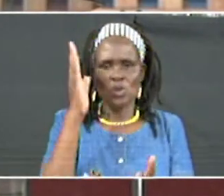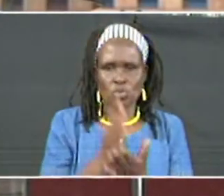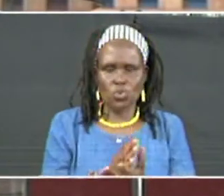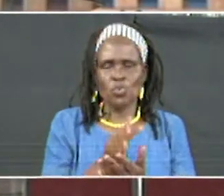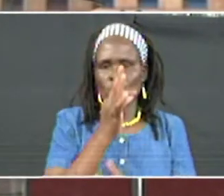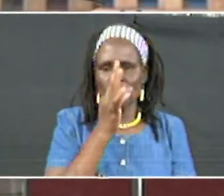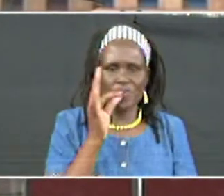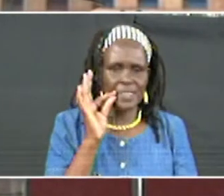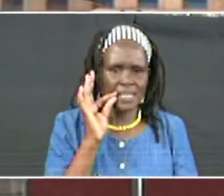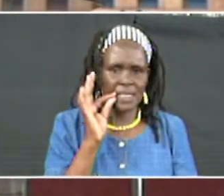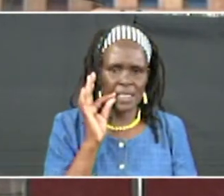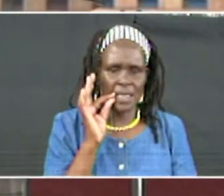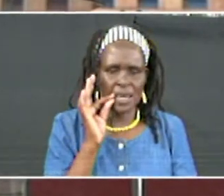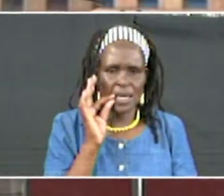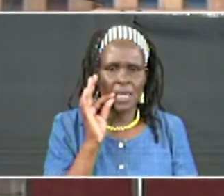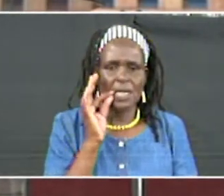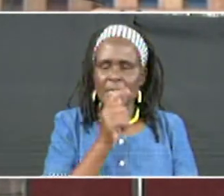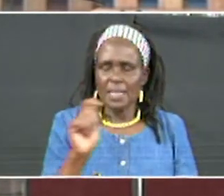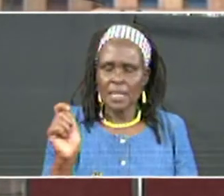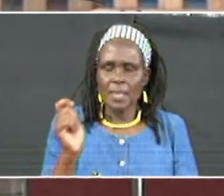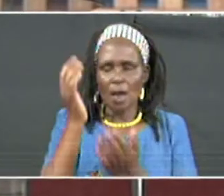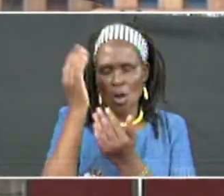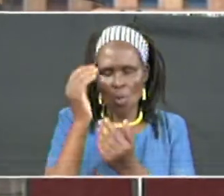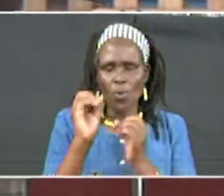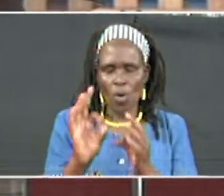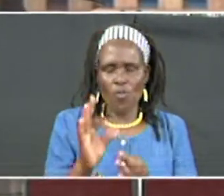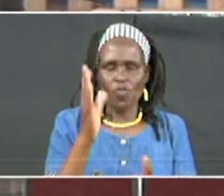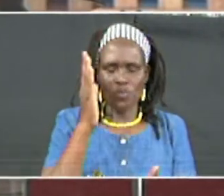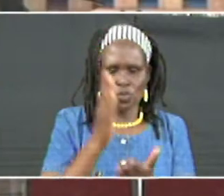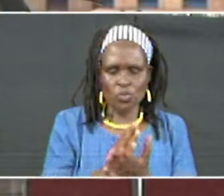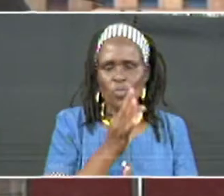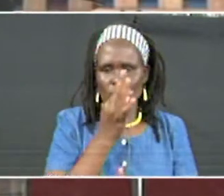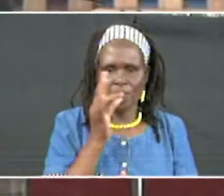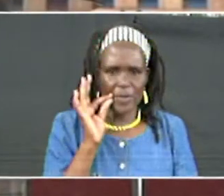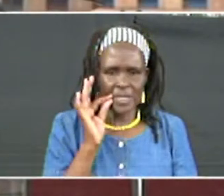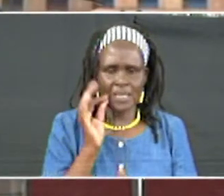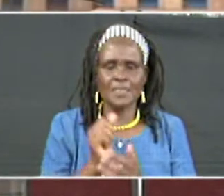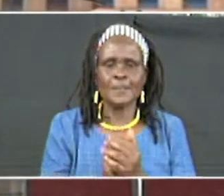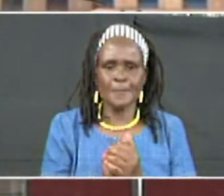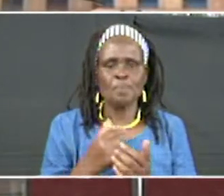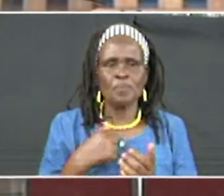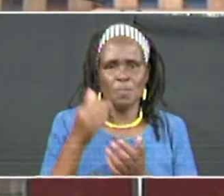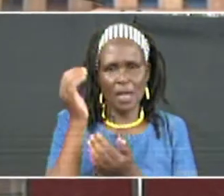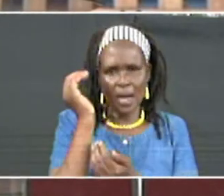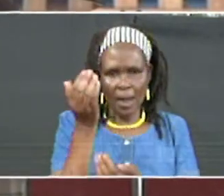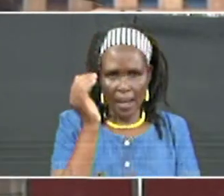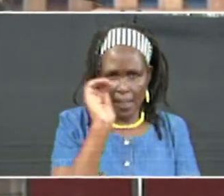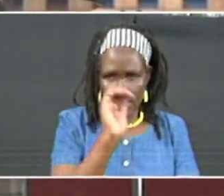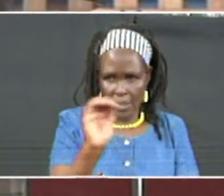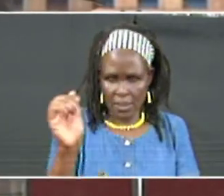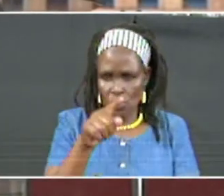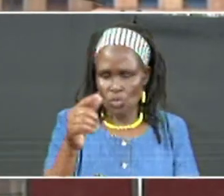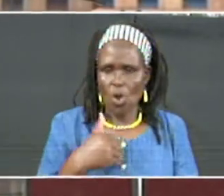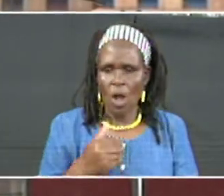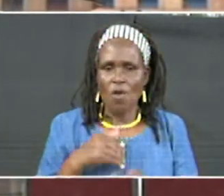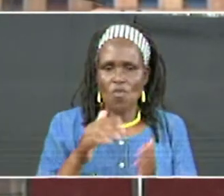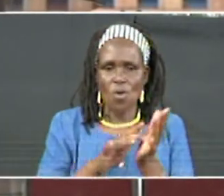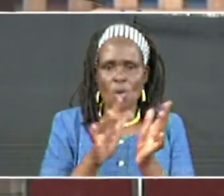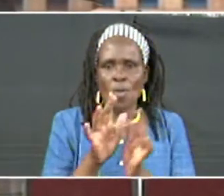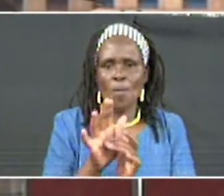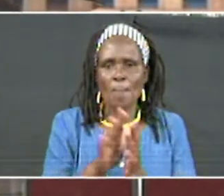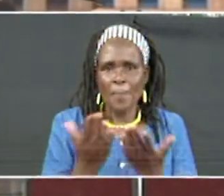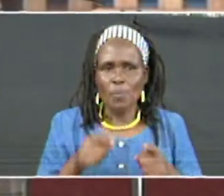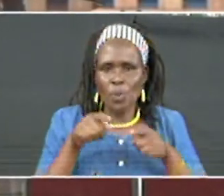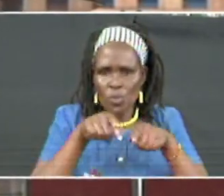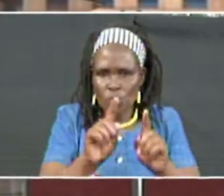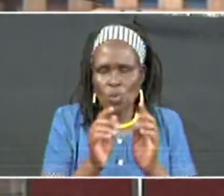fasting. The hope of true fasting. Now, I'll request you to have your Bible open as we journey together